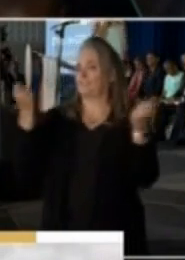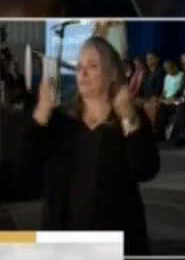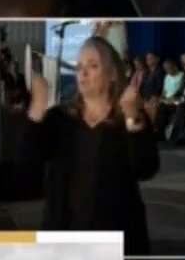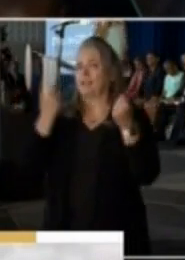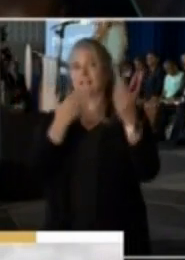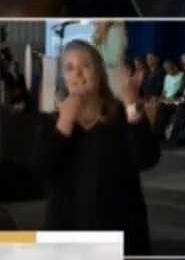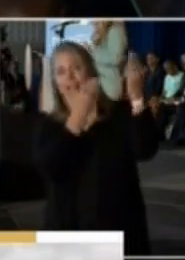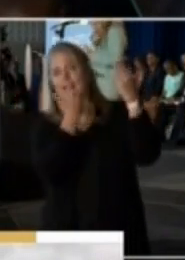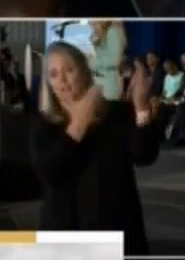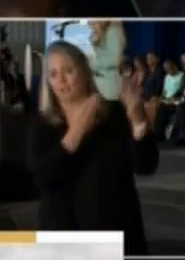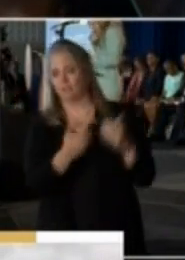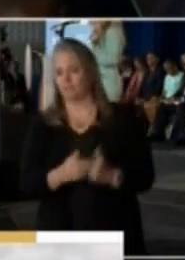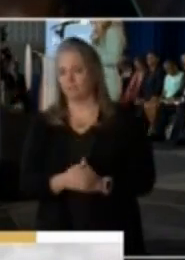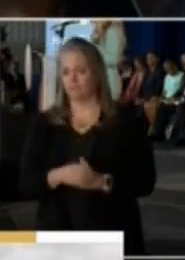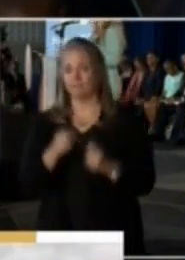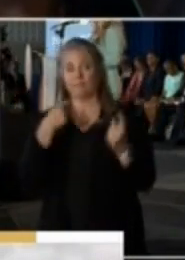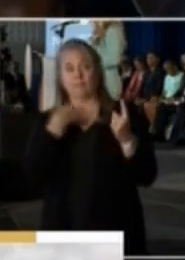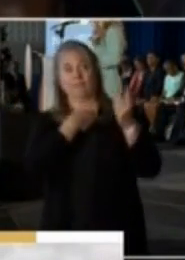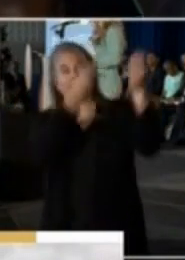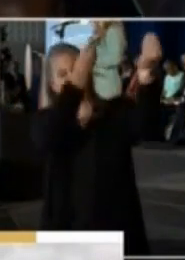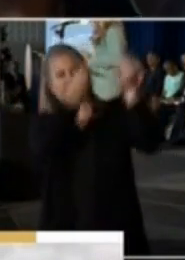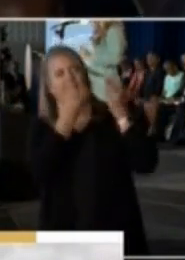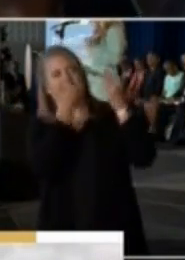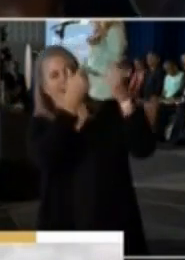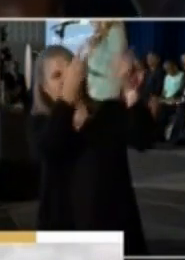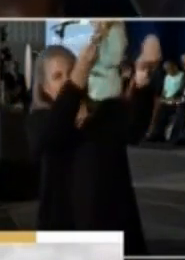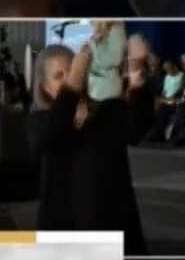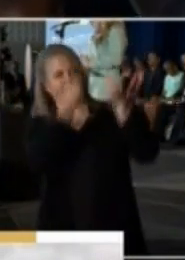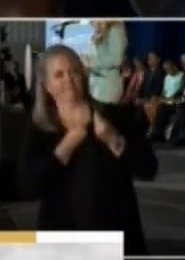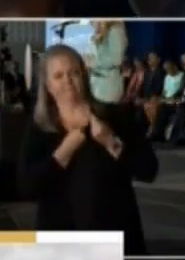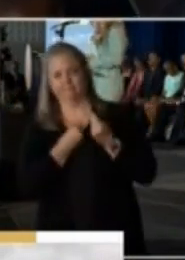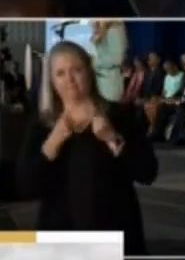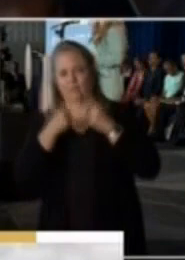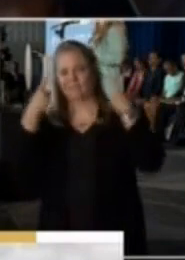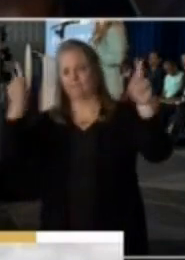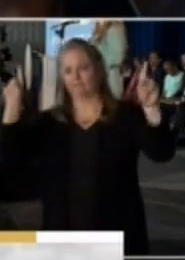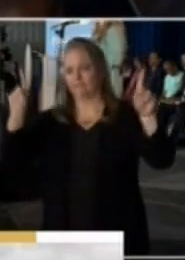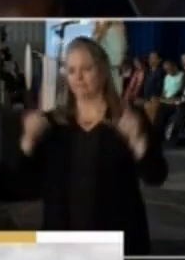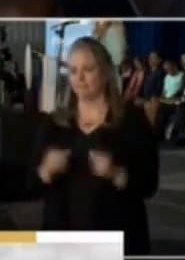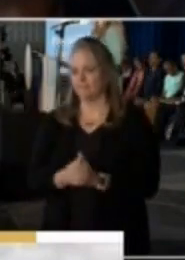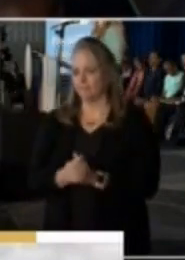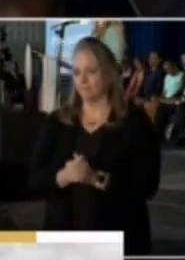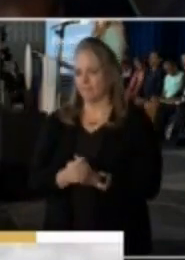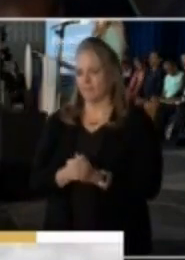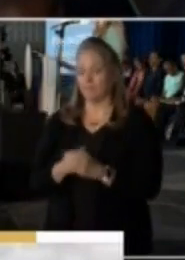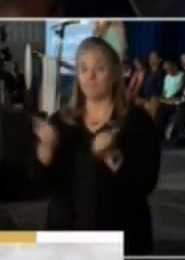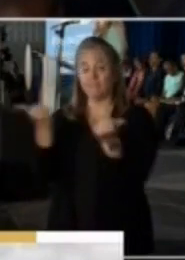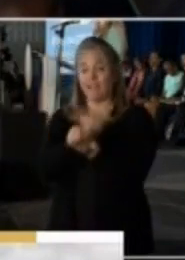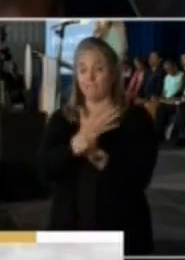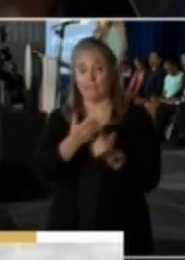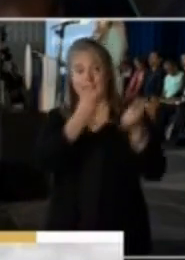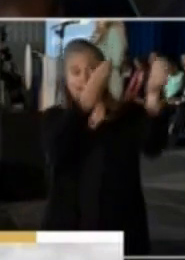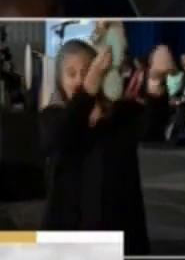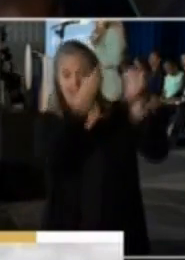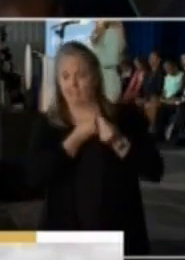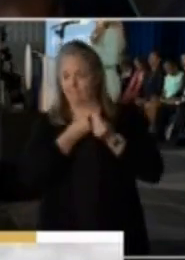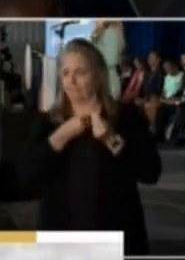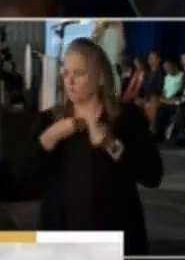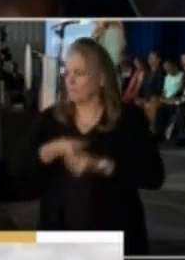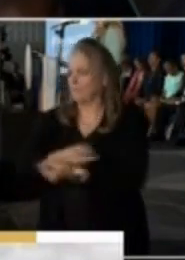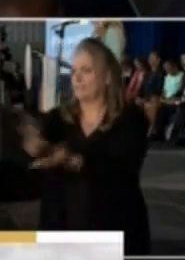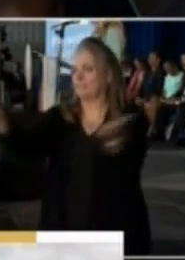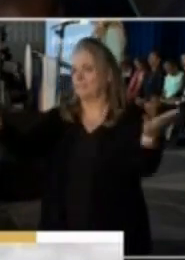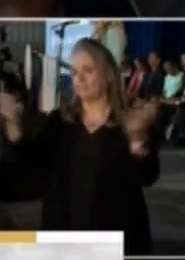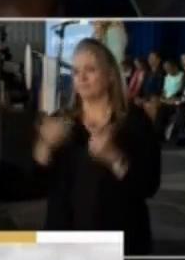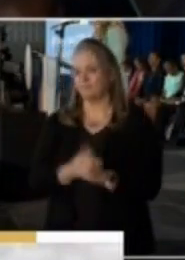We acknowledge our need for your presence, for your light, and for your power as we face the challenges of